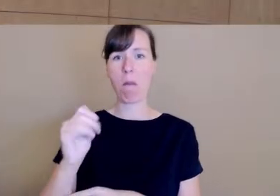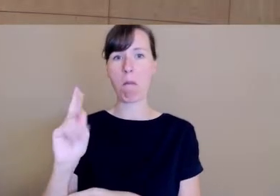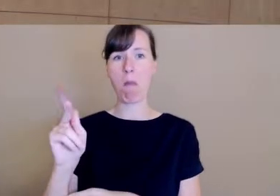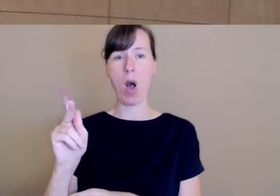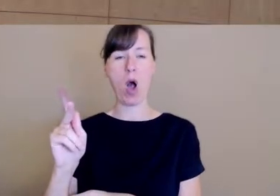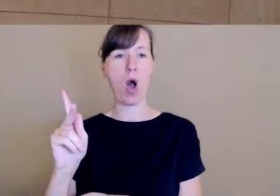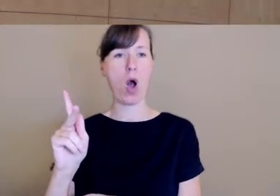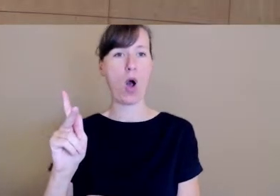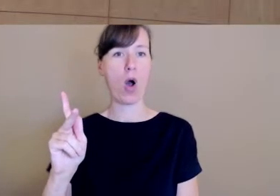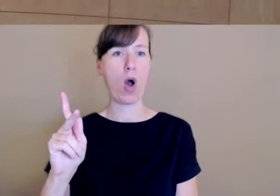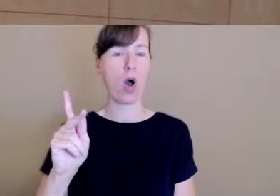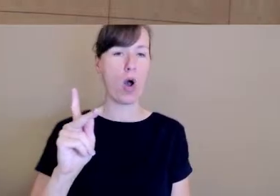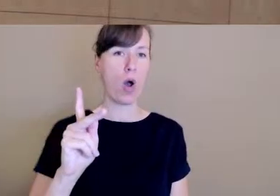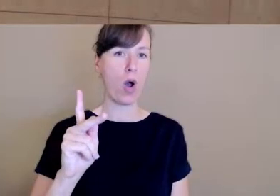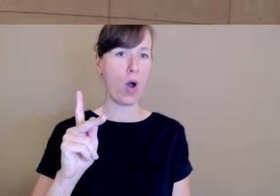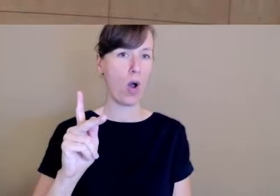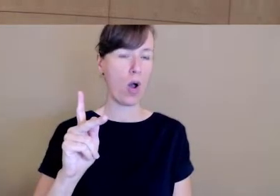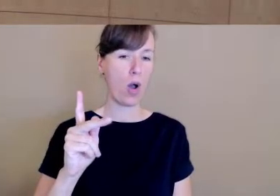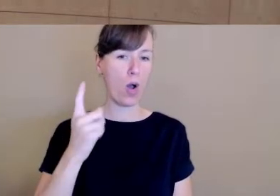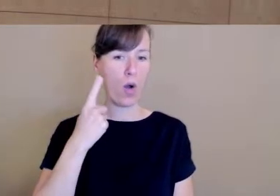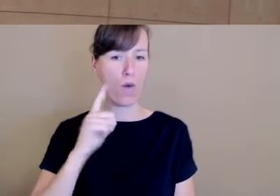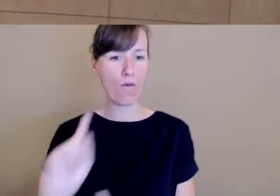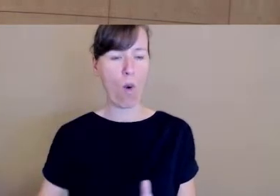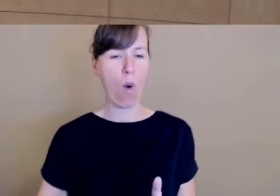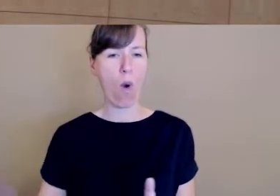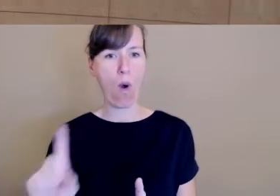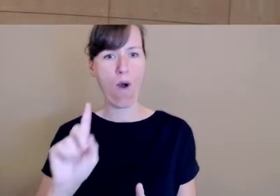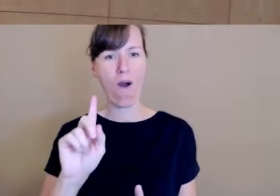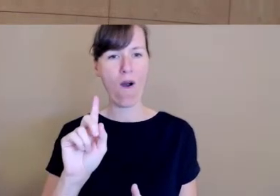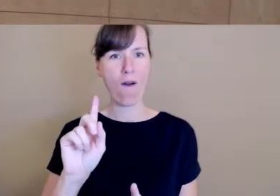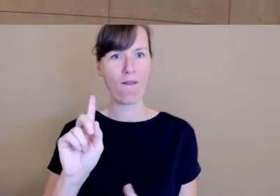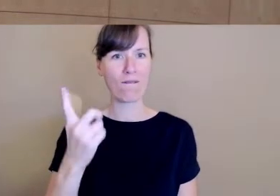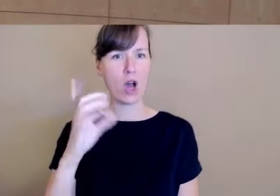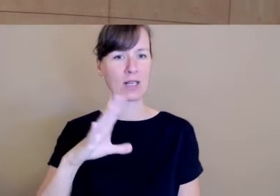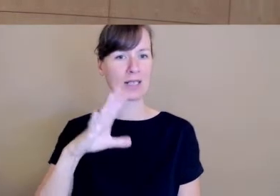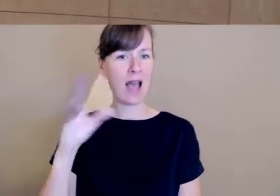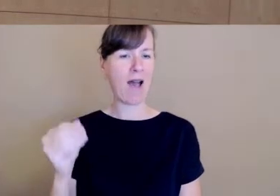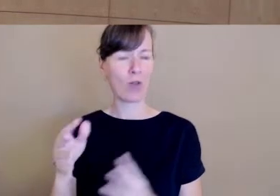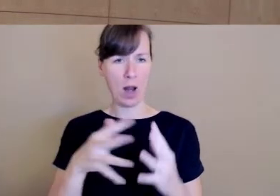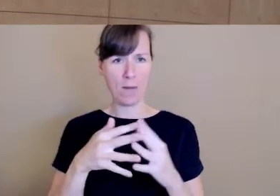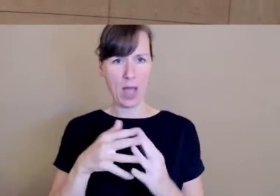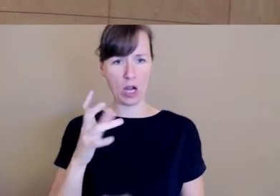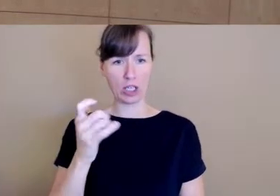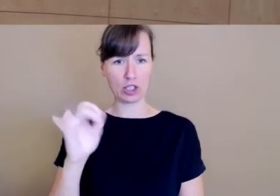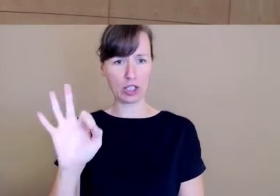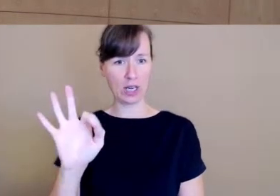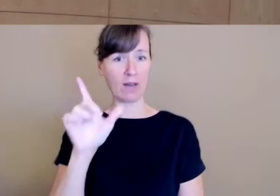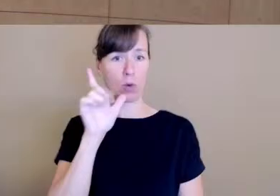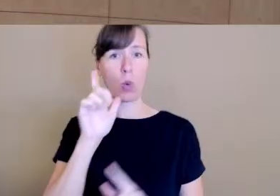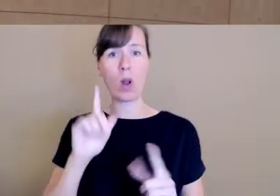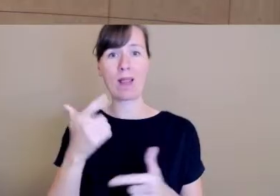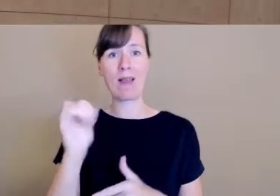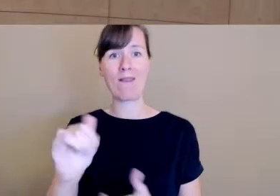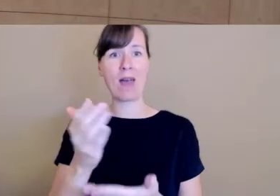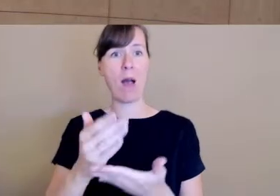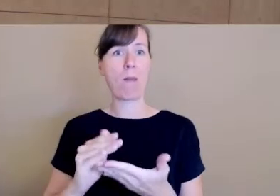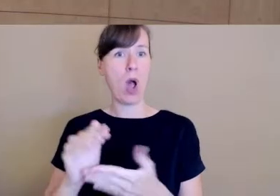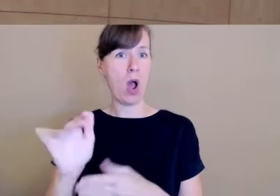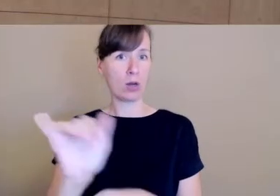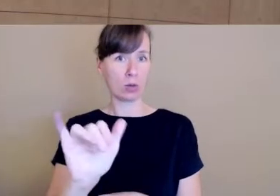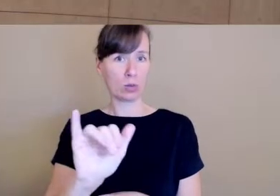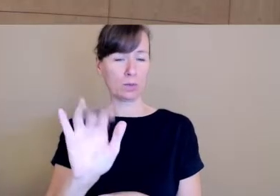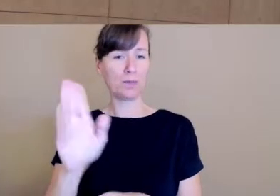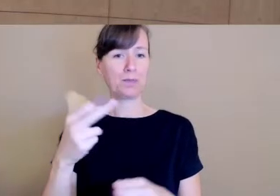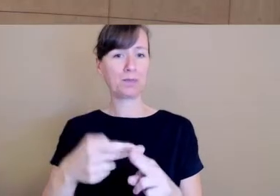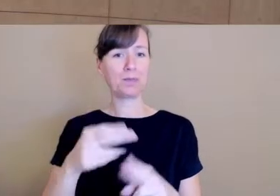who was, from my understanding, the first African-American chief who actually lived on that side as well. His name was Mr. Gilbert